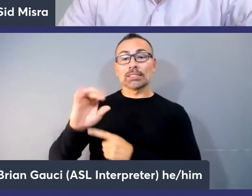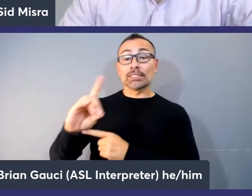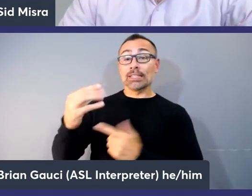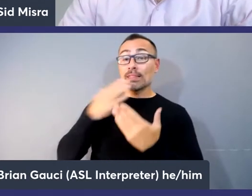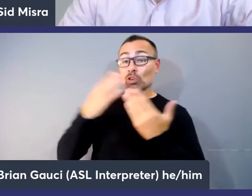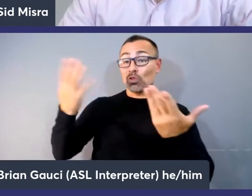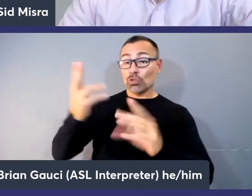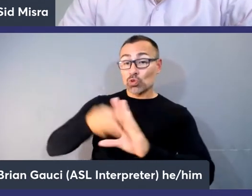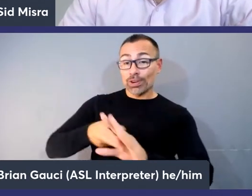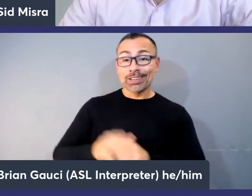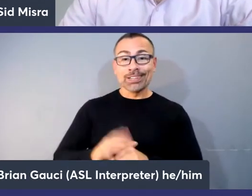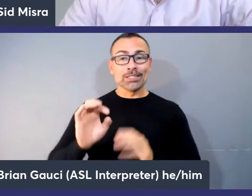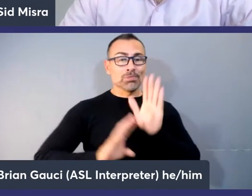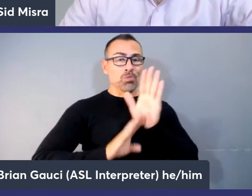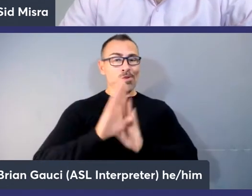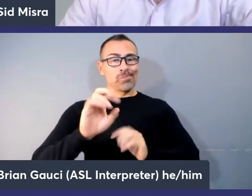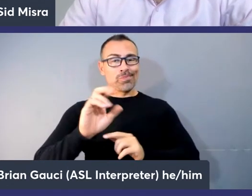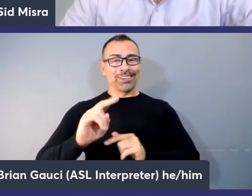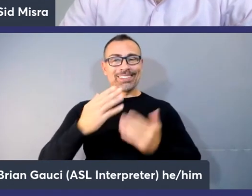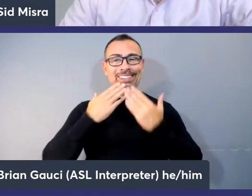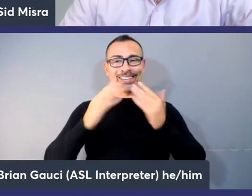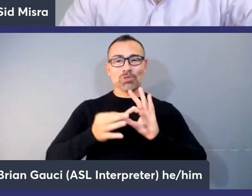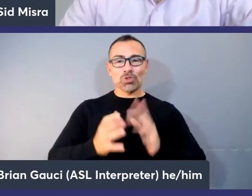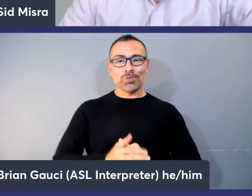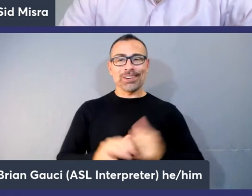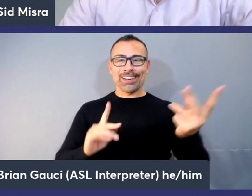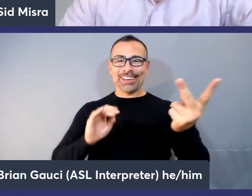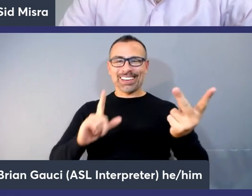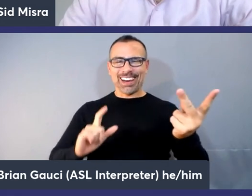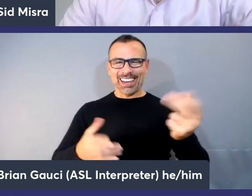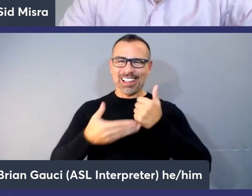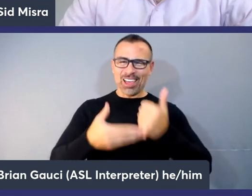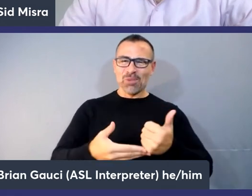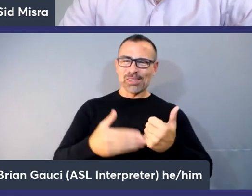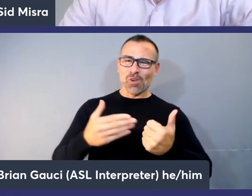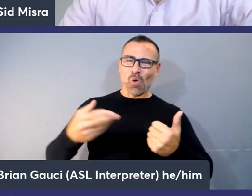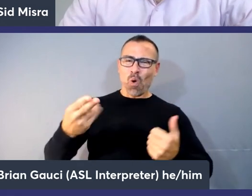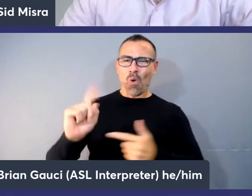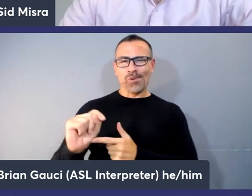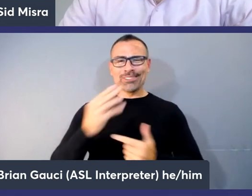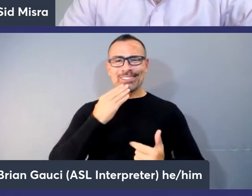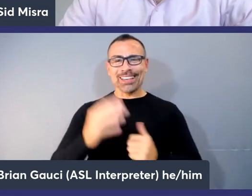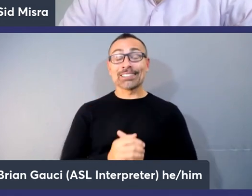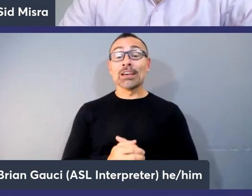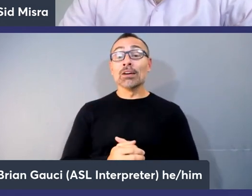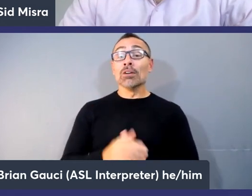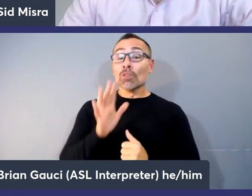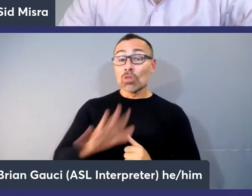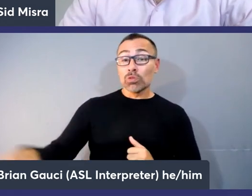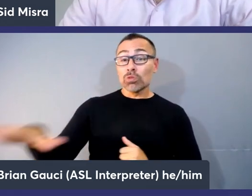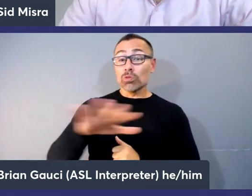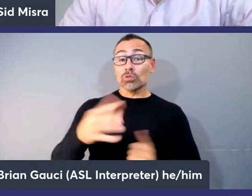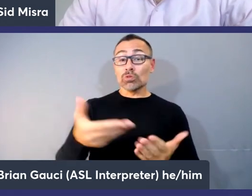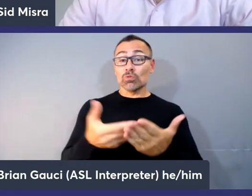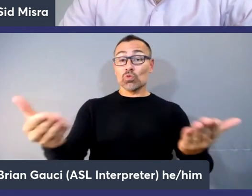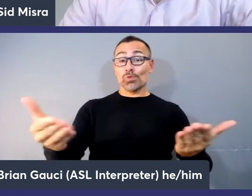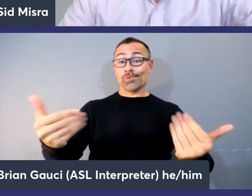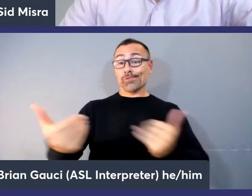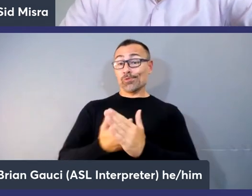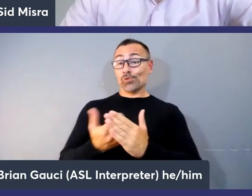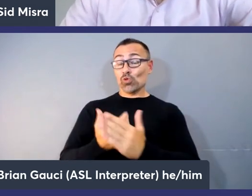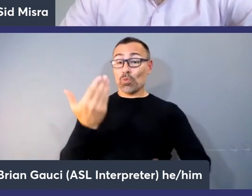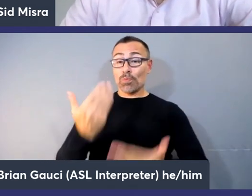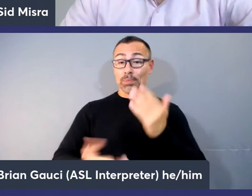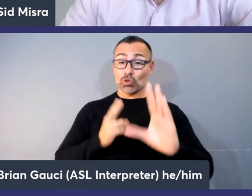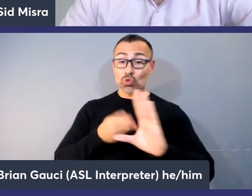for us. And Kyle, thanks for hosting us here. For all of you who are new, who maybe just tuned in,